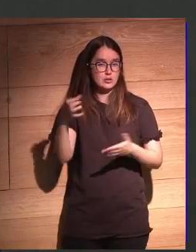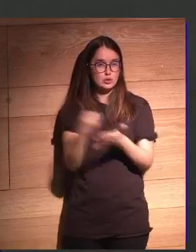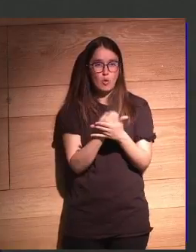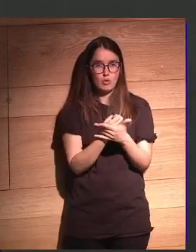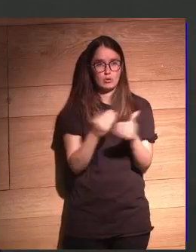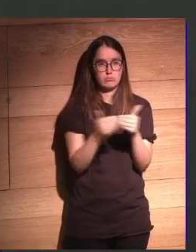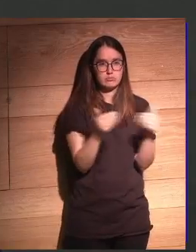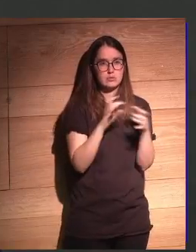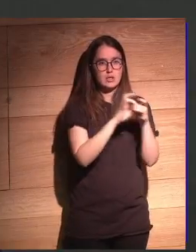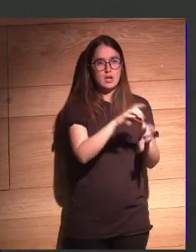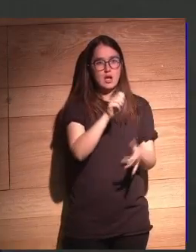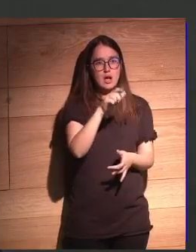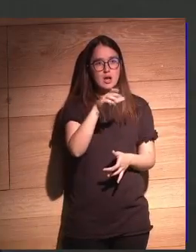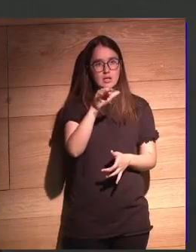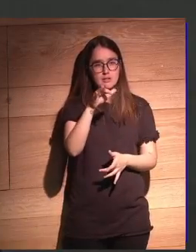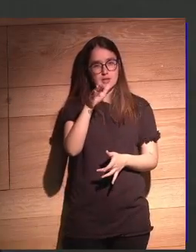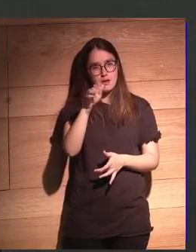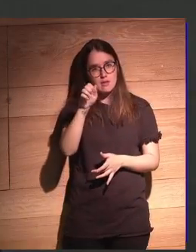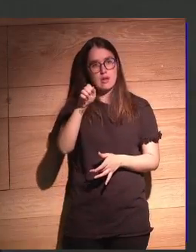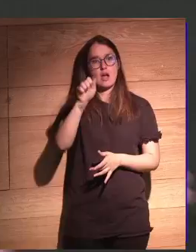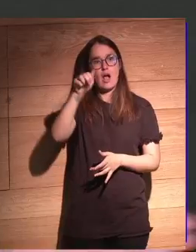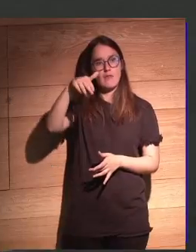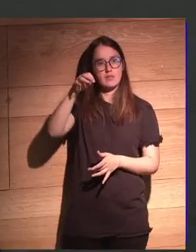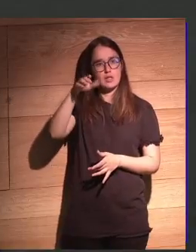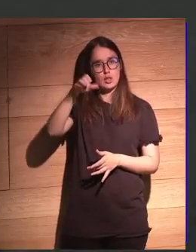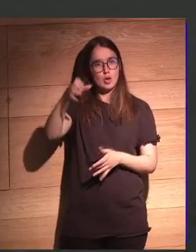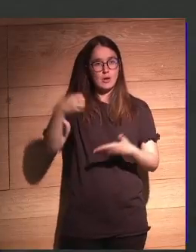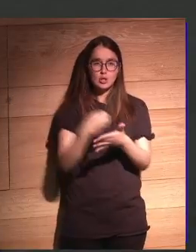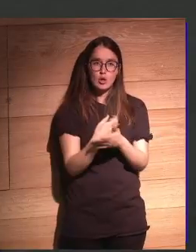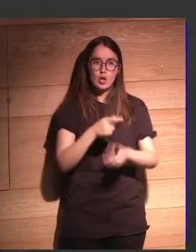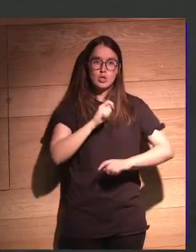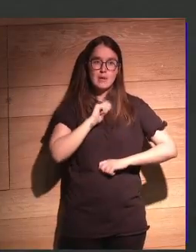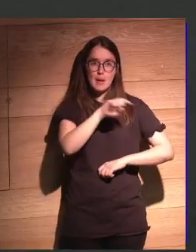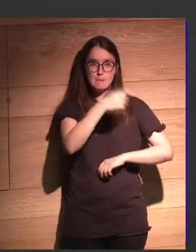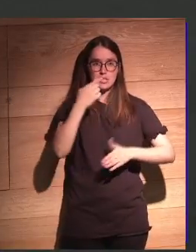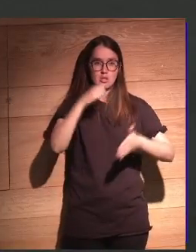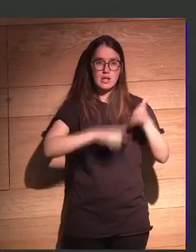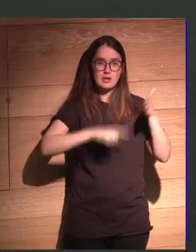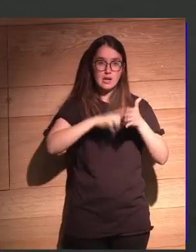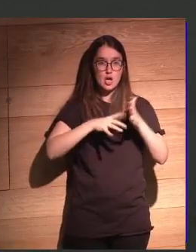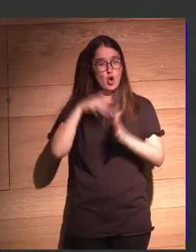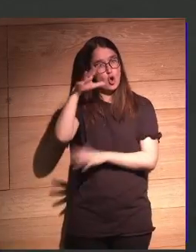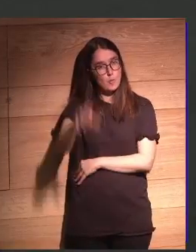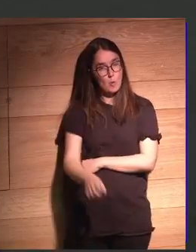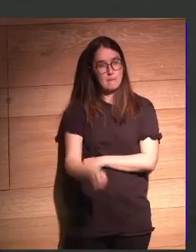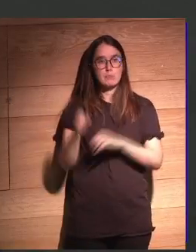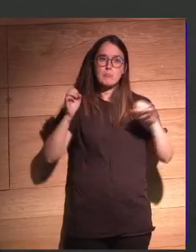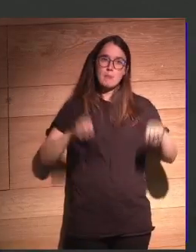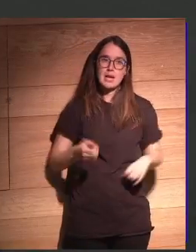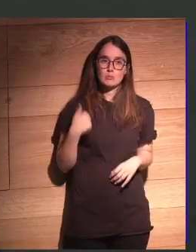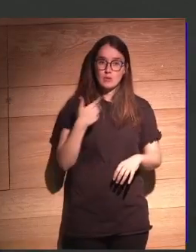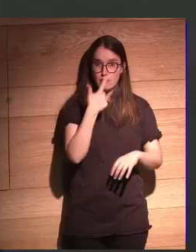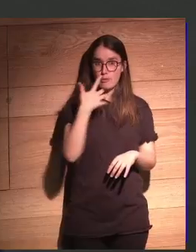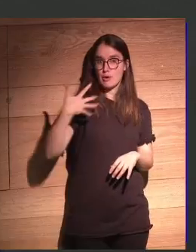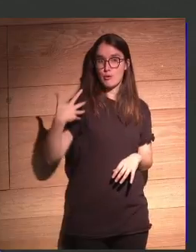Bank, etc., Aliceda, Anticipa, they were all the real estate divisions of these banks where we could